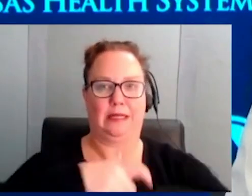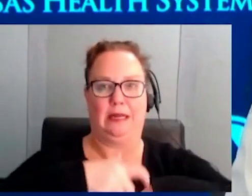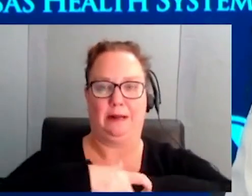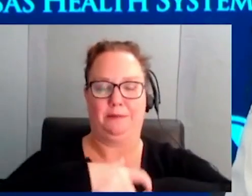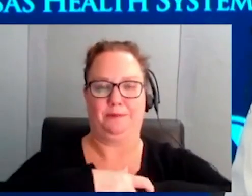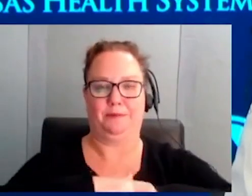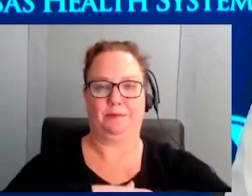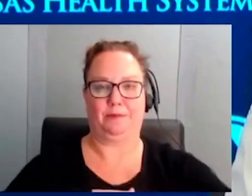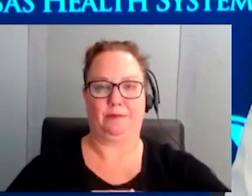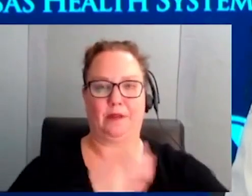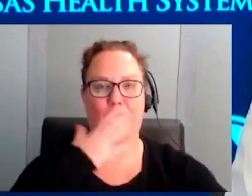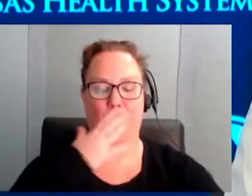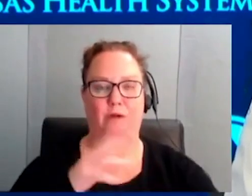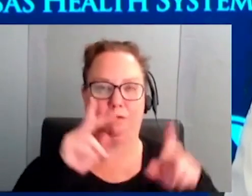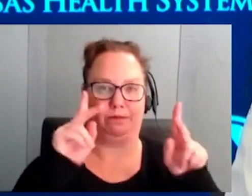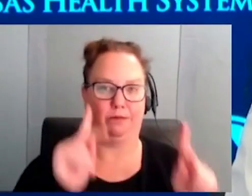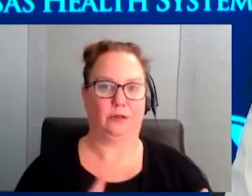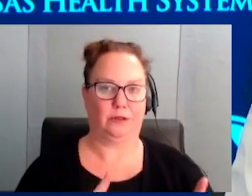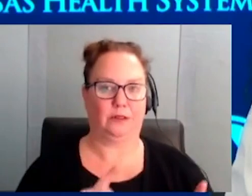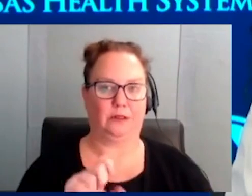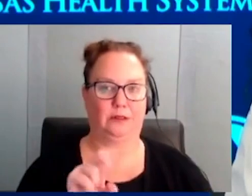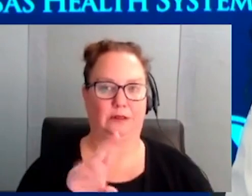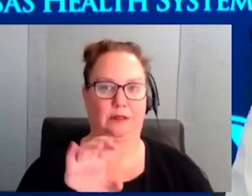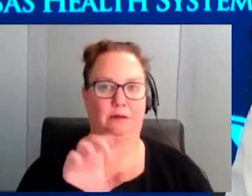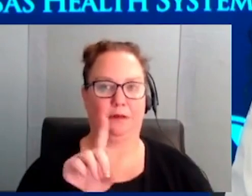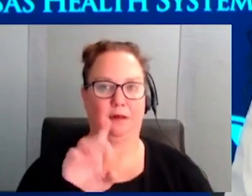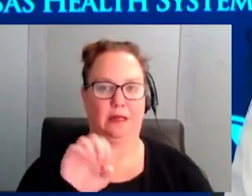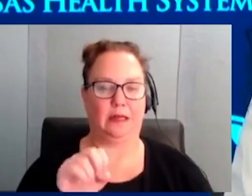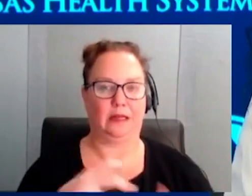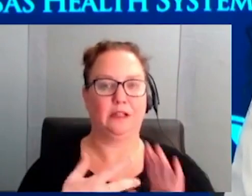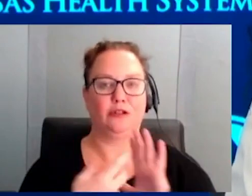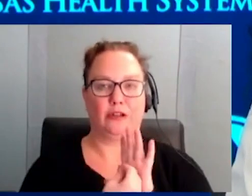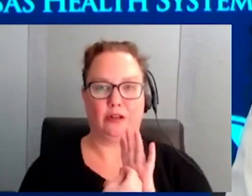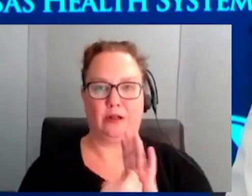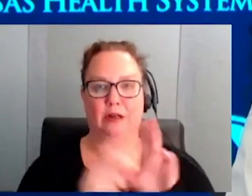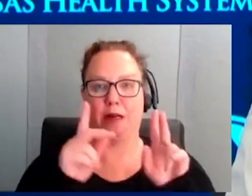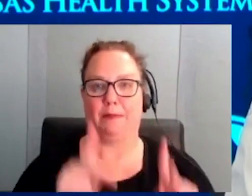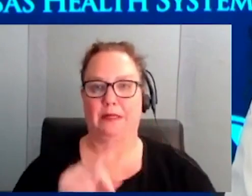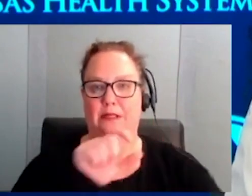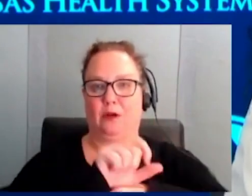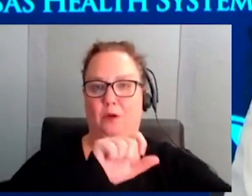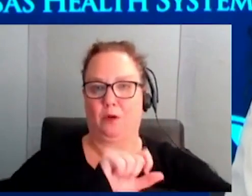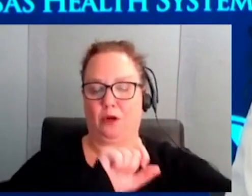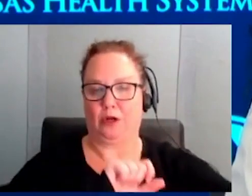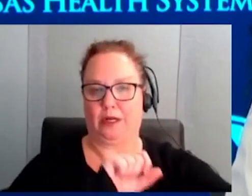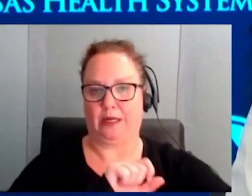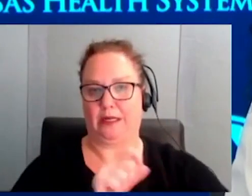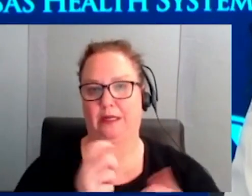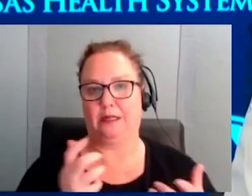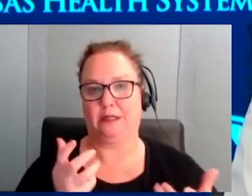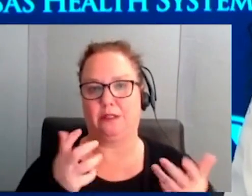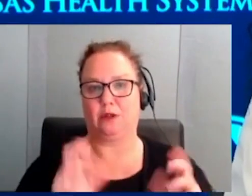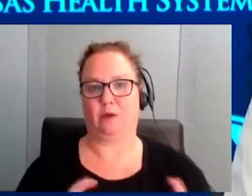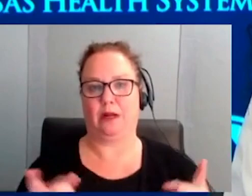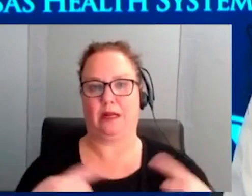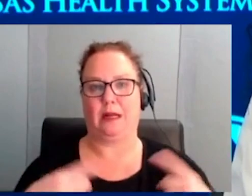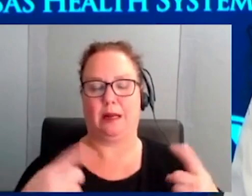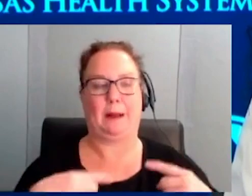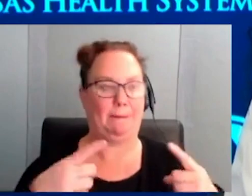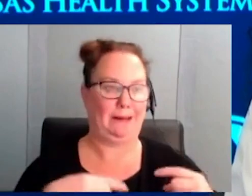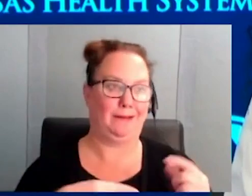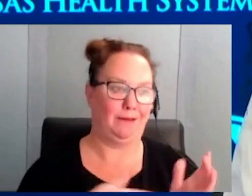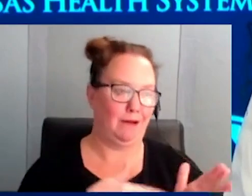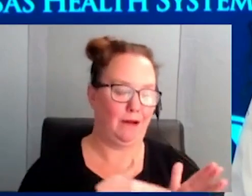actually a good candidate for being on Sublocade injections. Also, people who are working maybe and do not want to come in more frequently to get